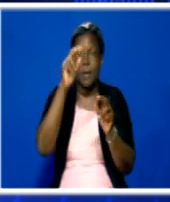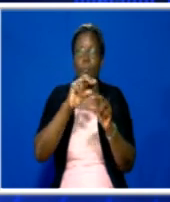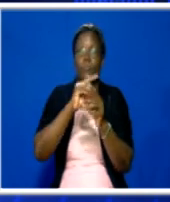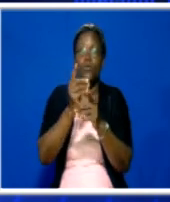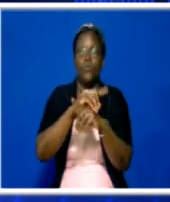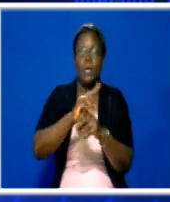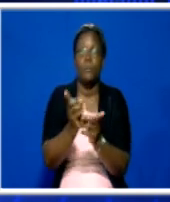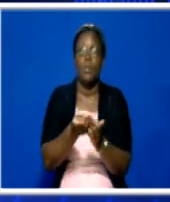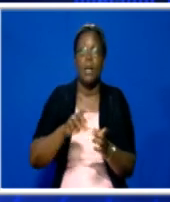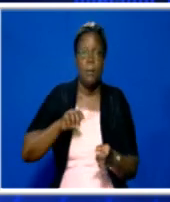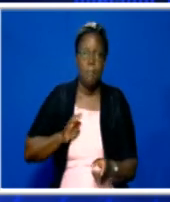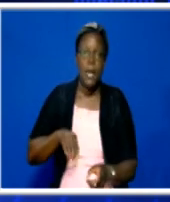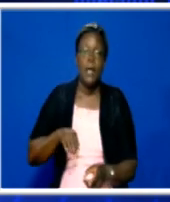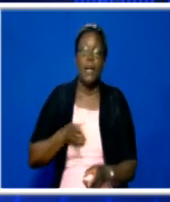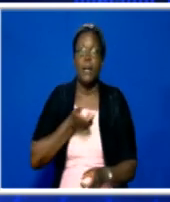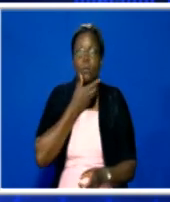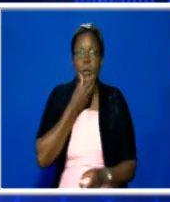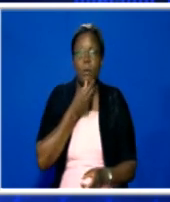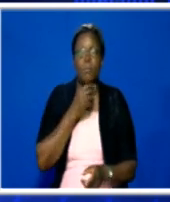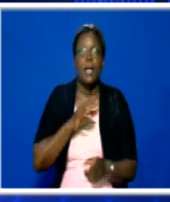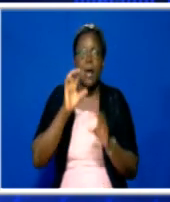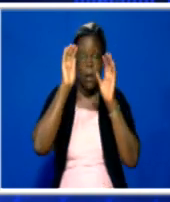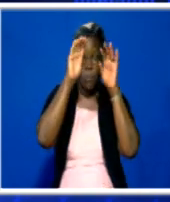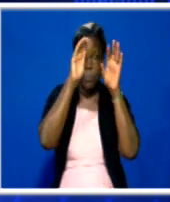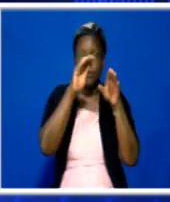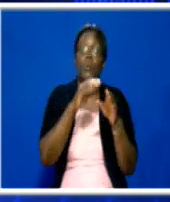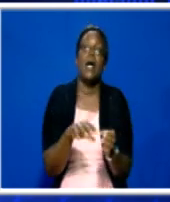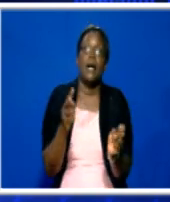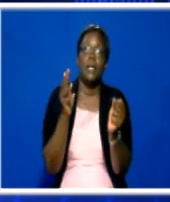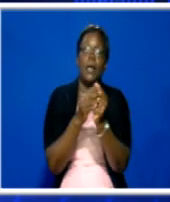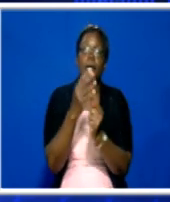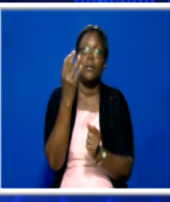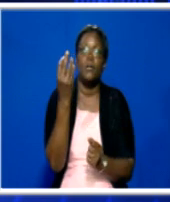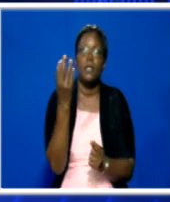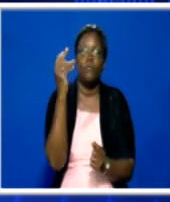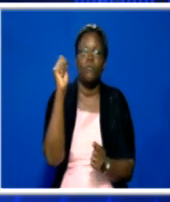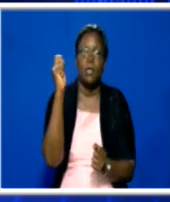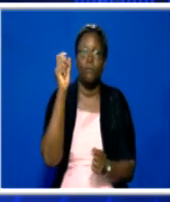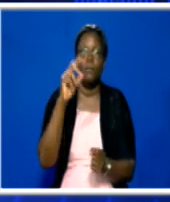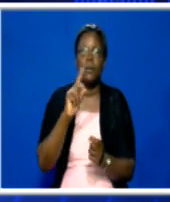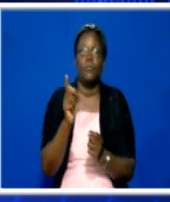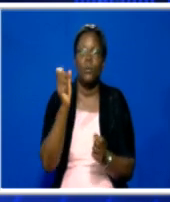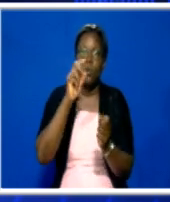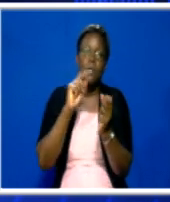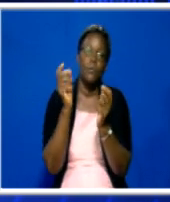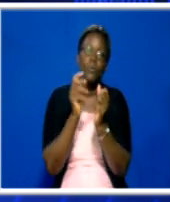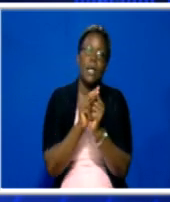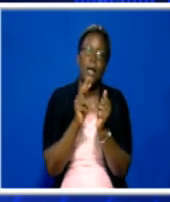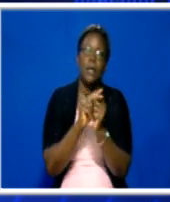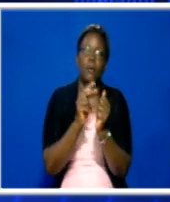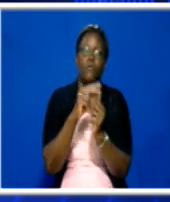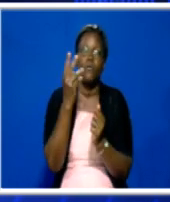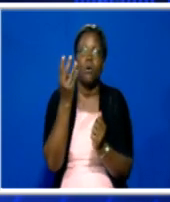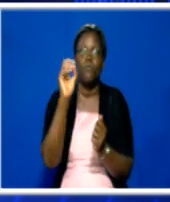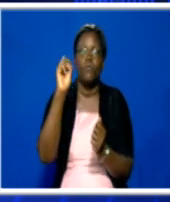female animals, so do make sure that you make time for that. At 8:35 a.m. all the way to 9:05 a.m. we will